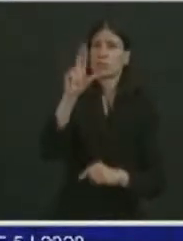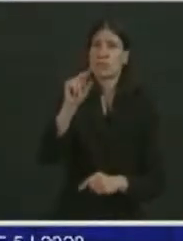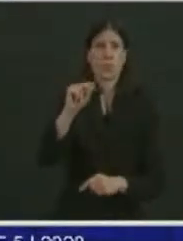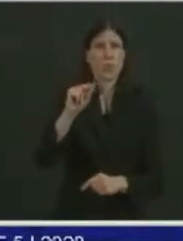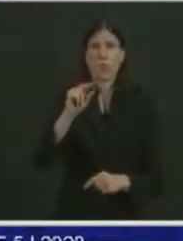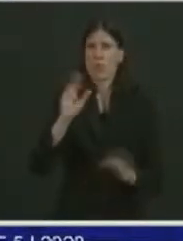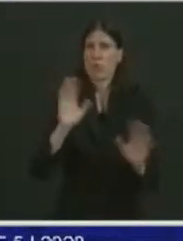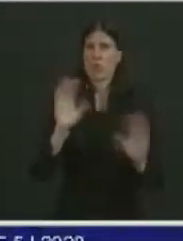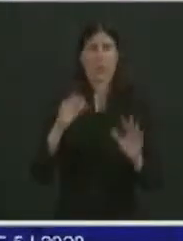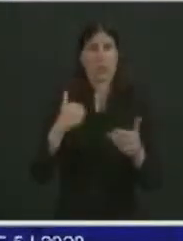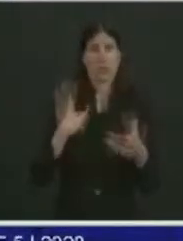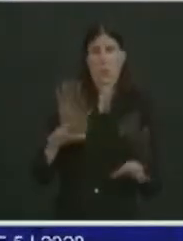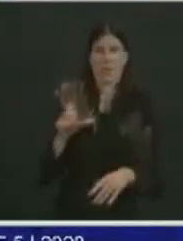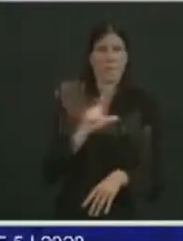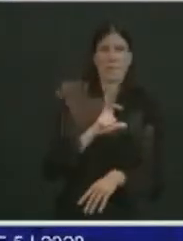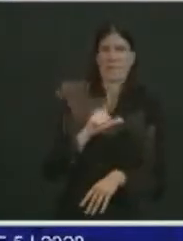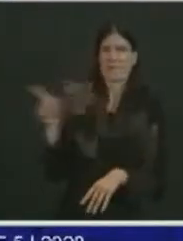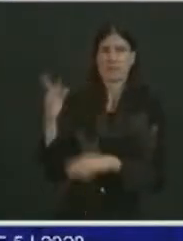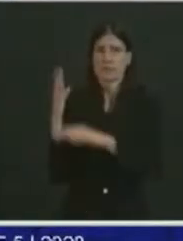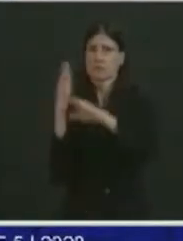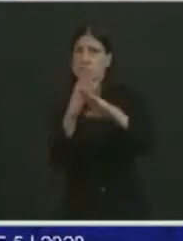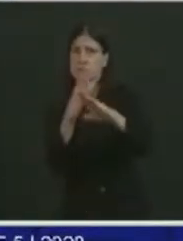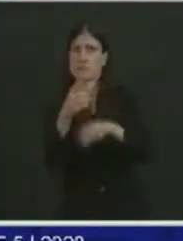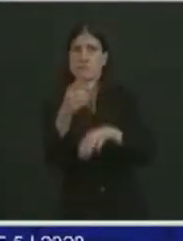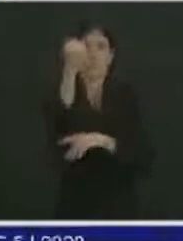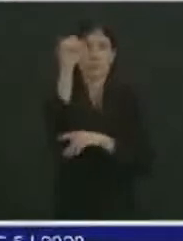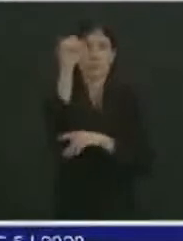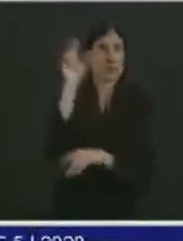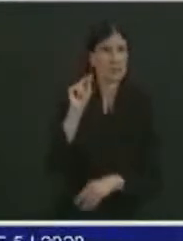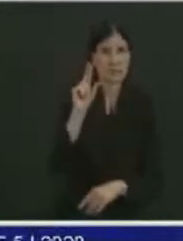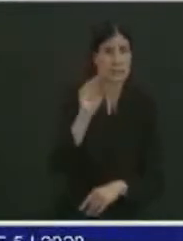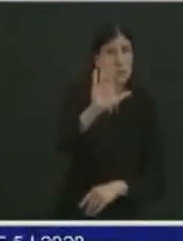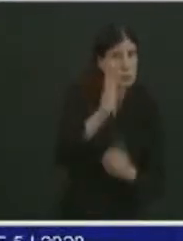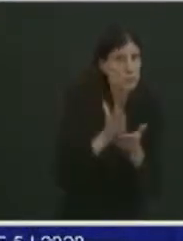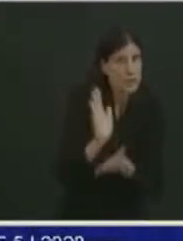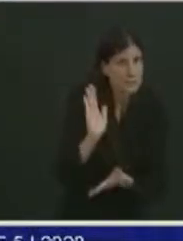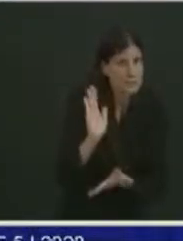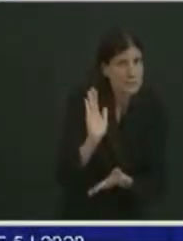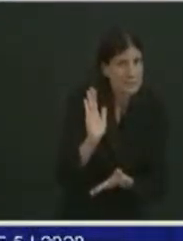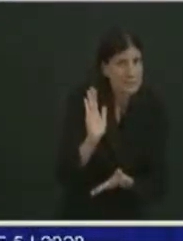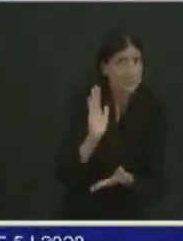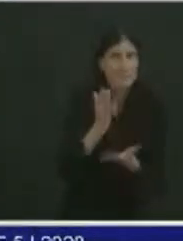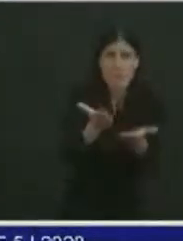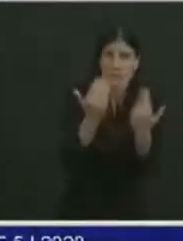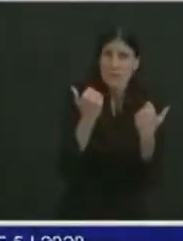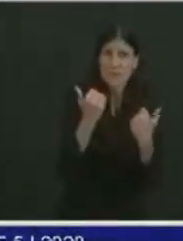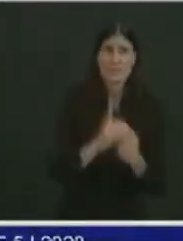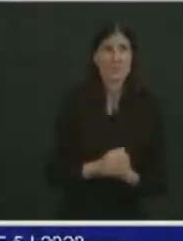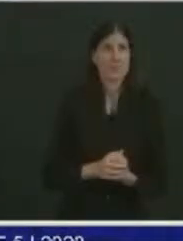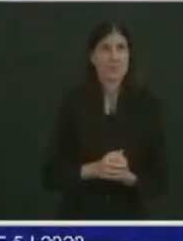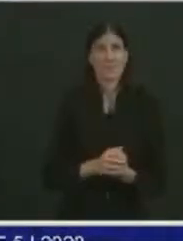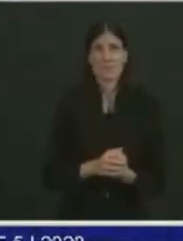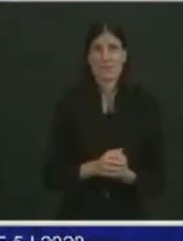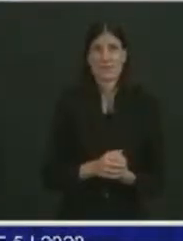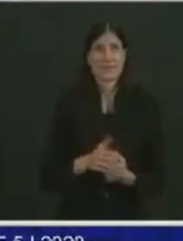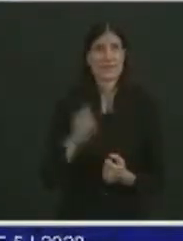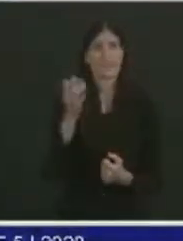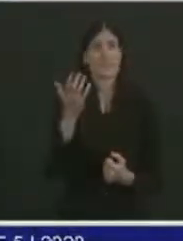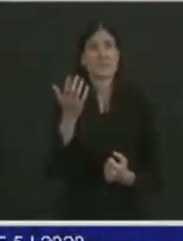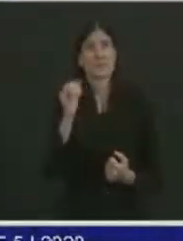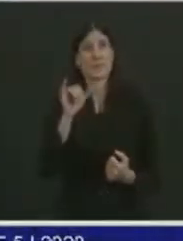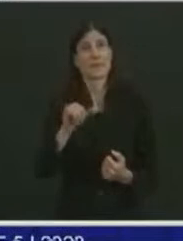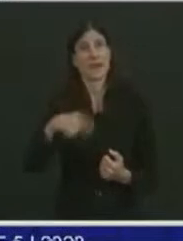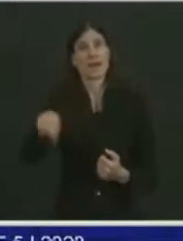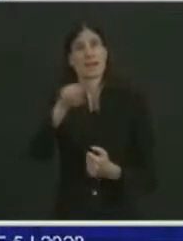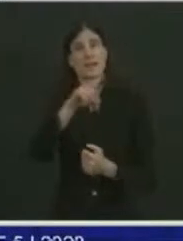is appropriately protesting, including, yell. I know the doctor said not to yell, but exercising